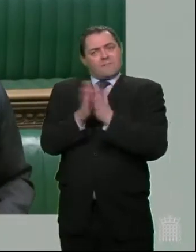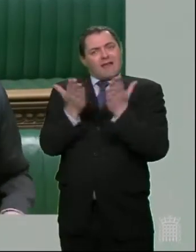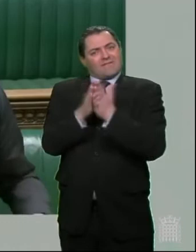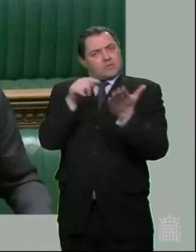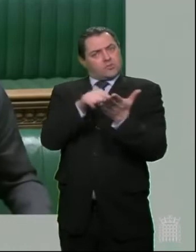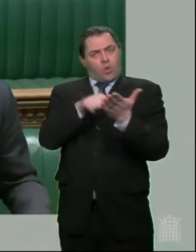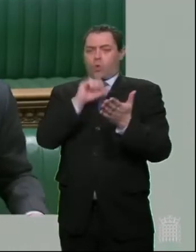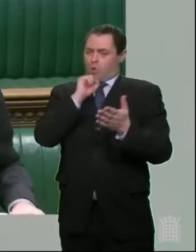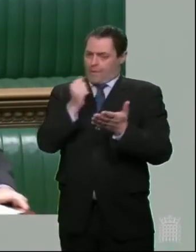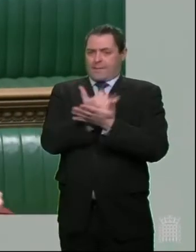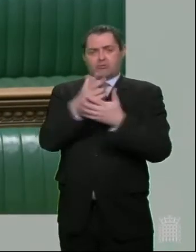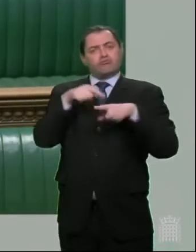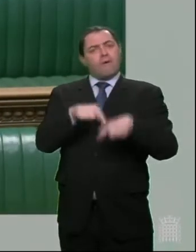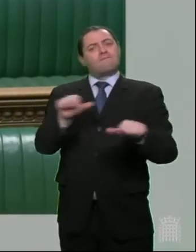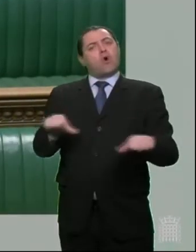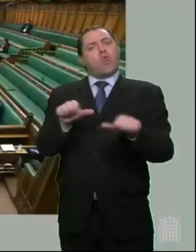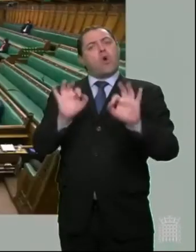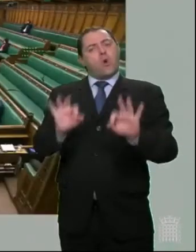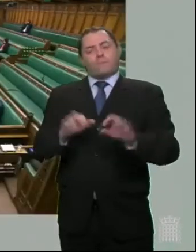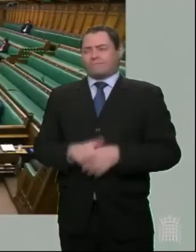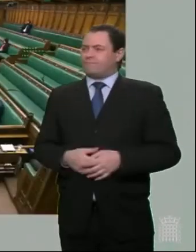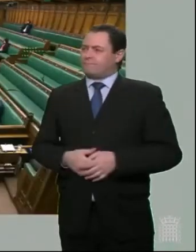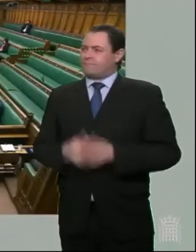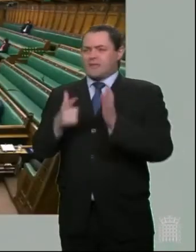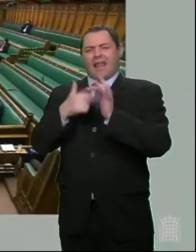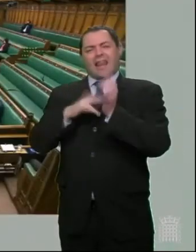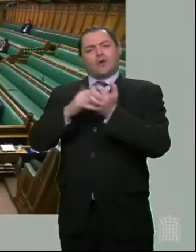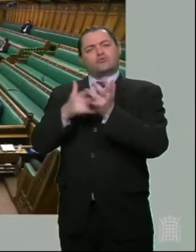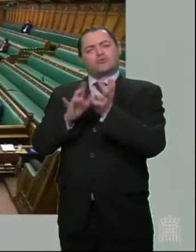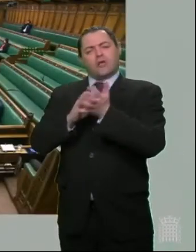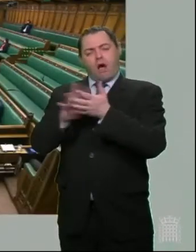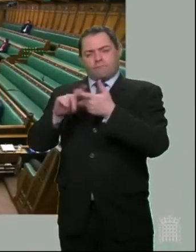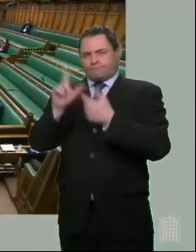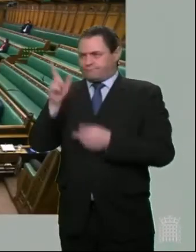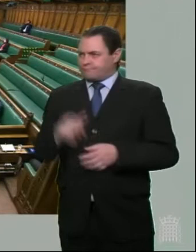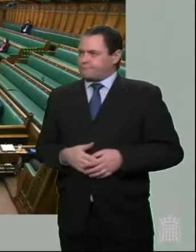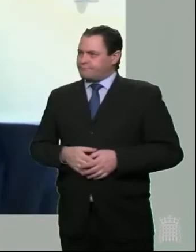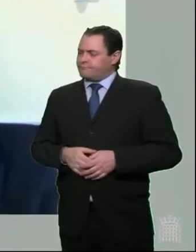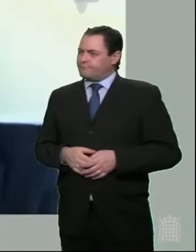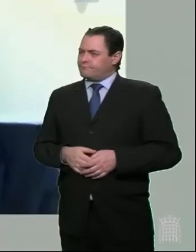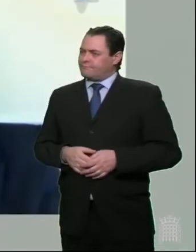which we will fulfil. Let's head to Lincolnshire with Holly Mumbycroft. Holly Mumbycroft.